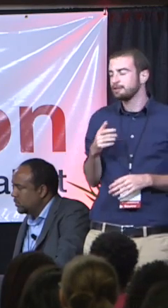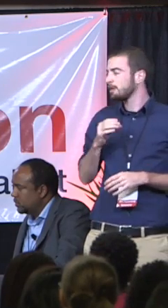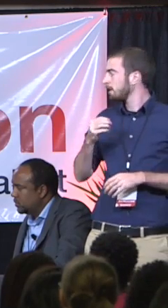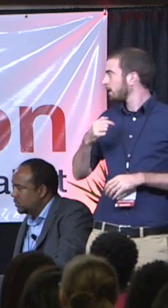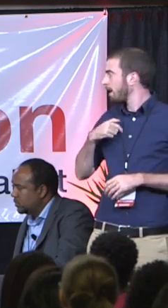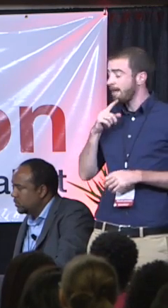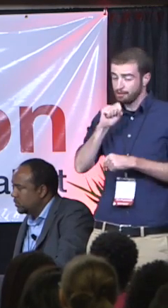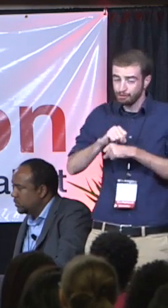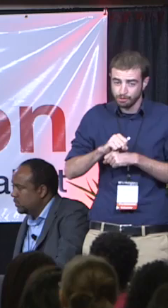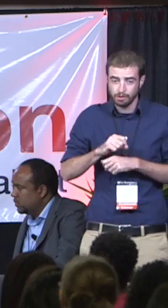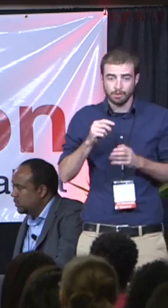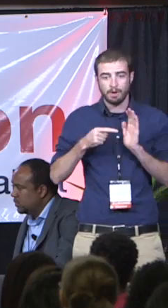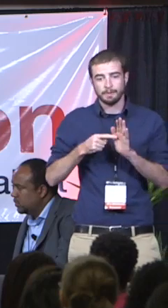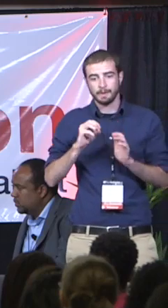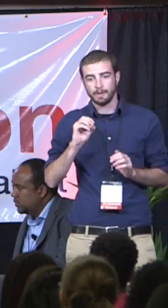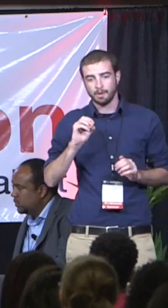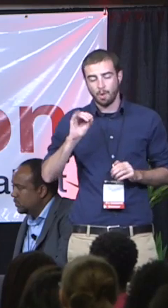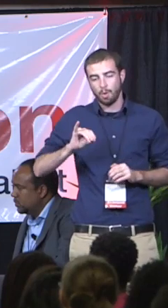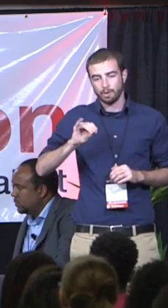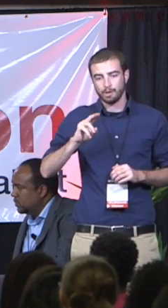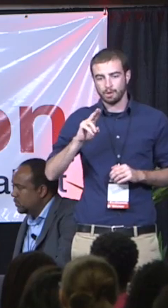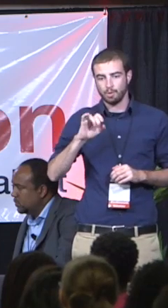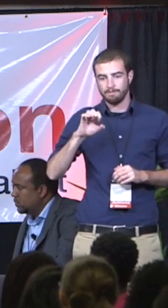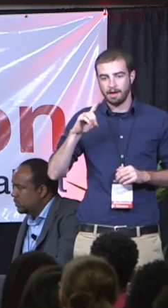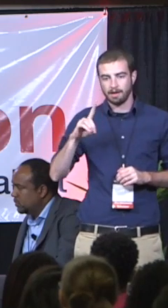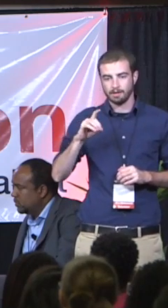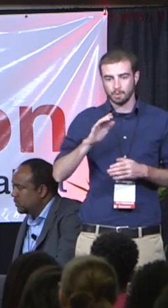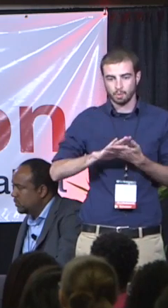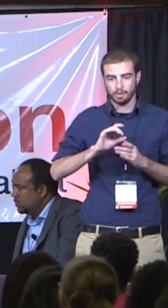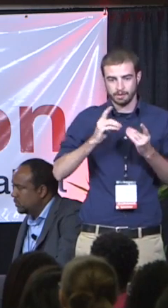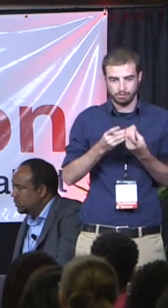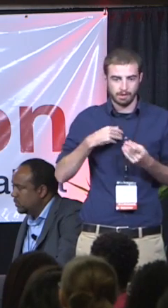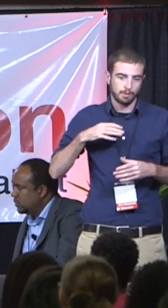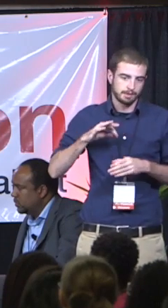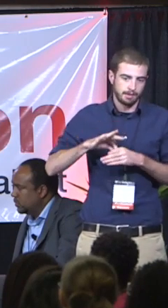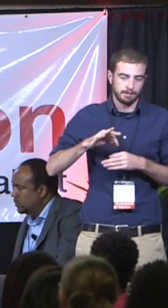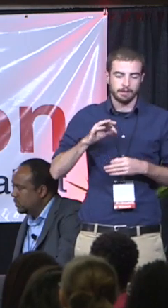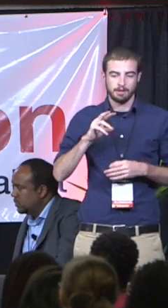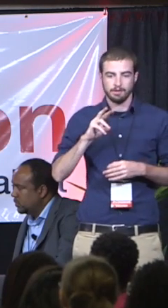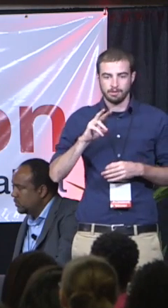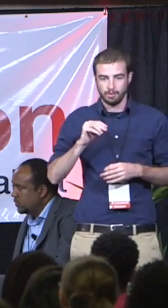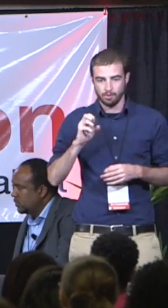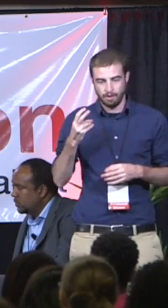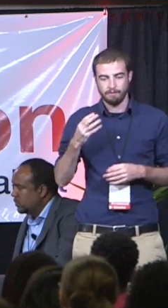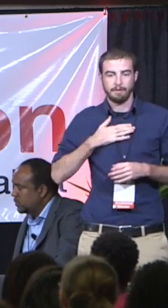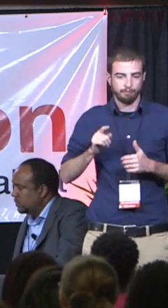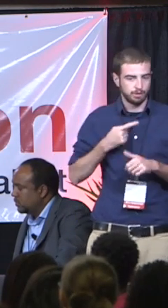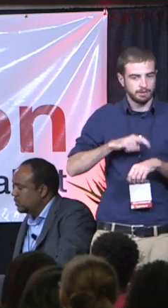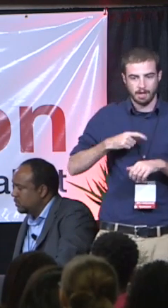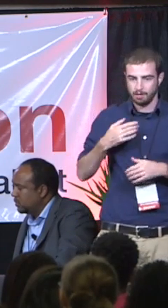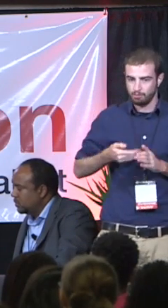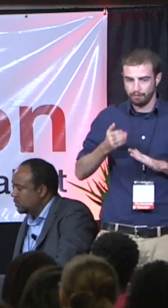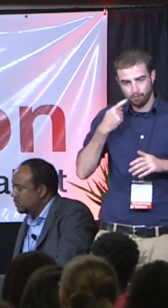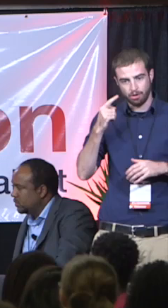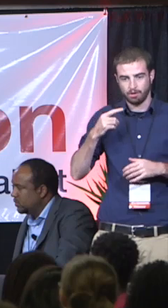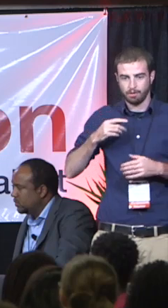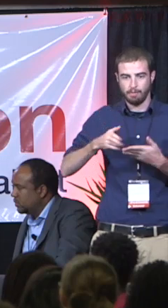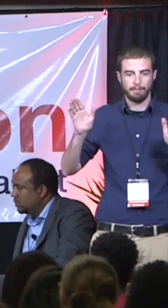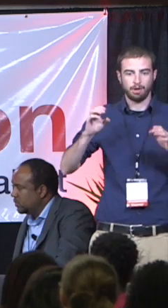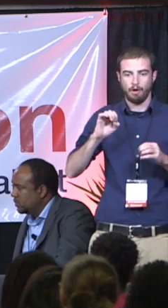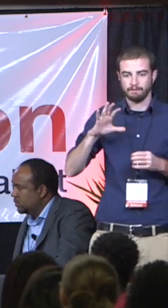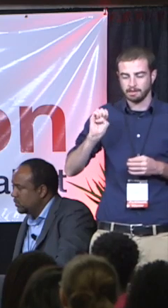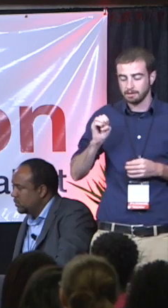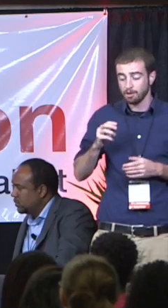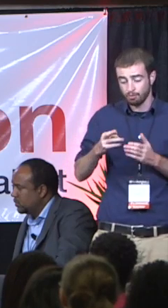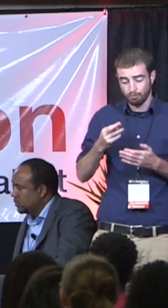actually represent Oakland Unified School District. I was elected in November 2012, my first time running for public office. And the reason